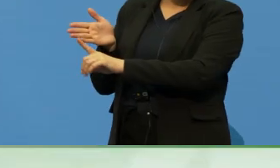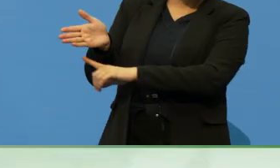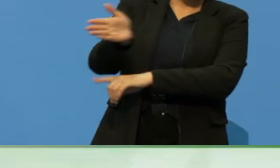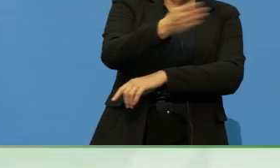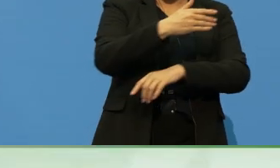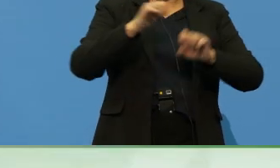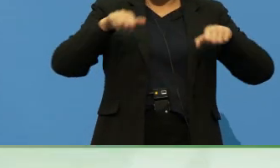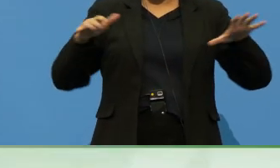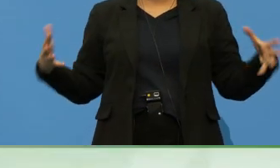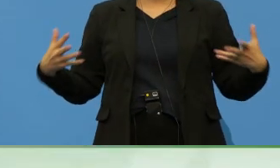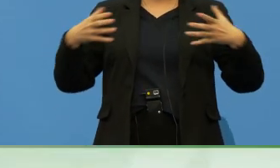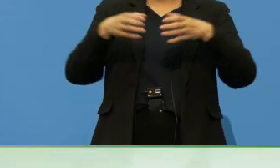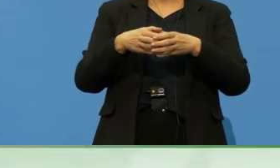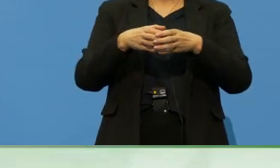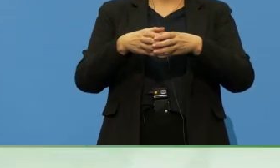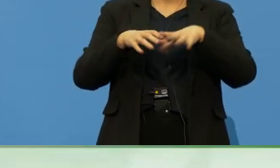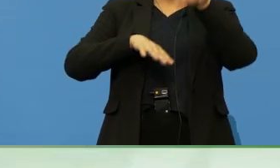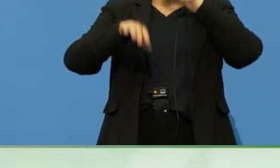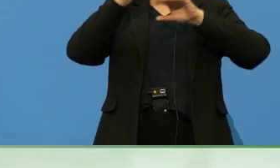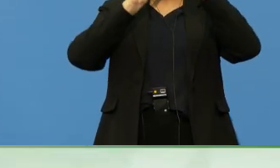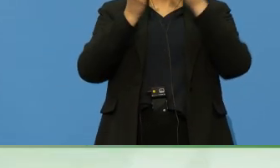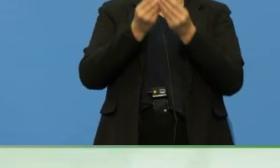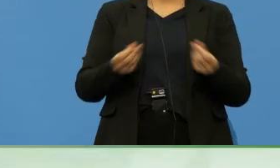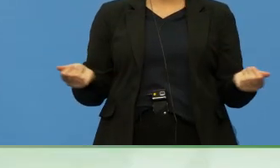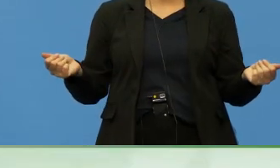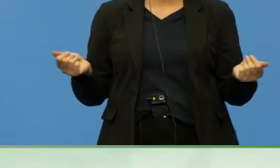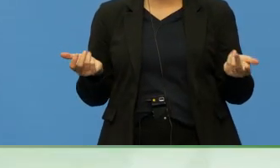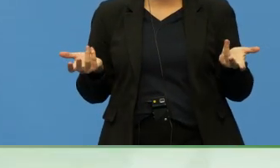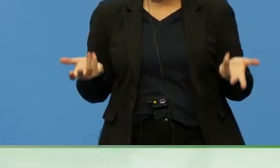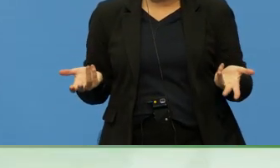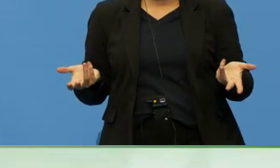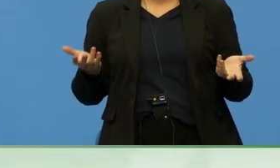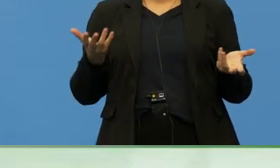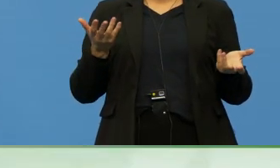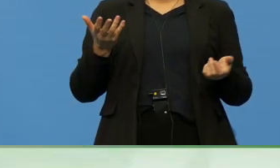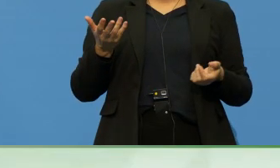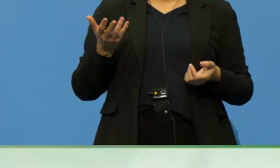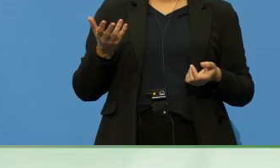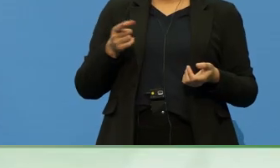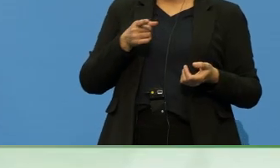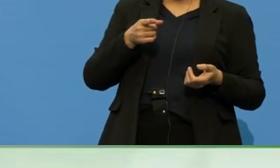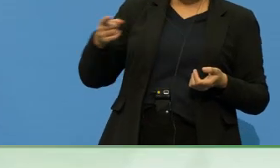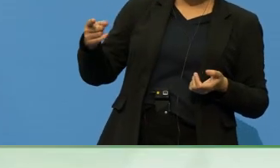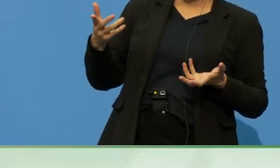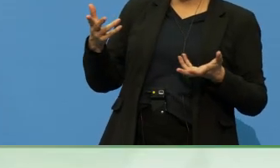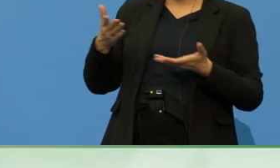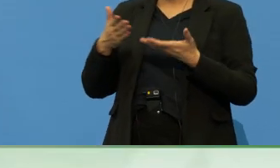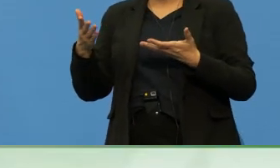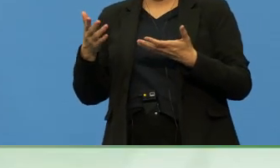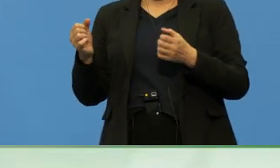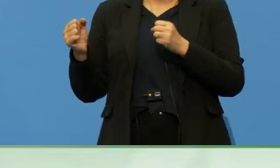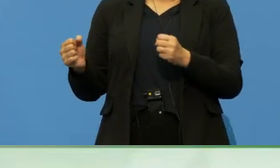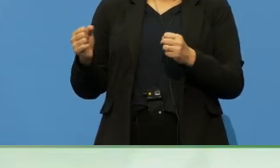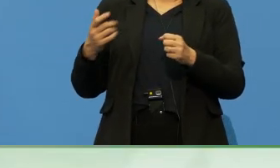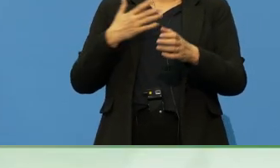we can also implement solutions for parents with children, elderly people, people with temporary disabilities, and